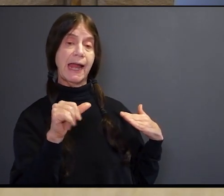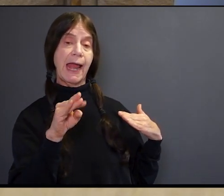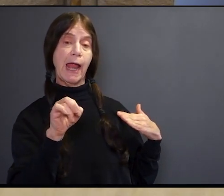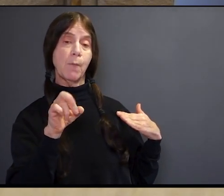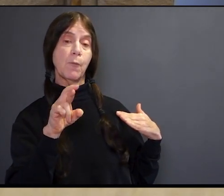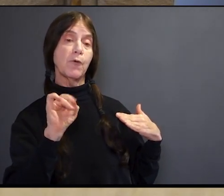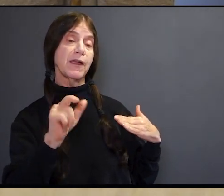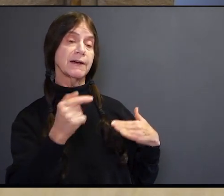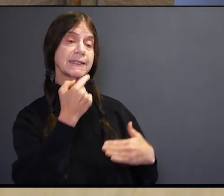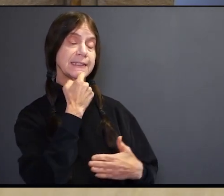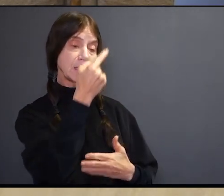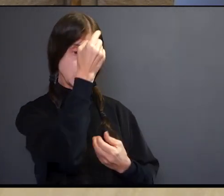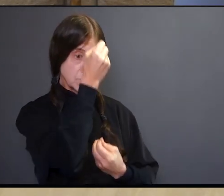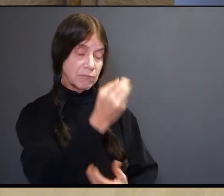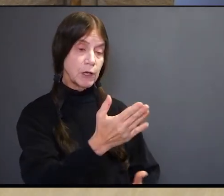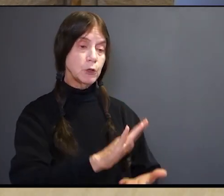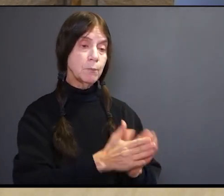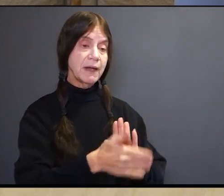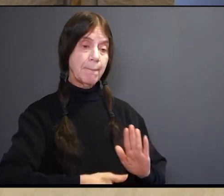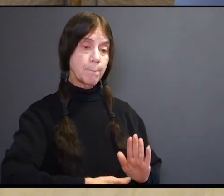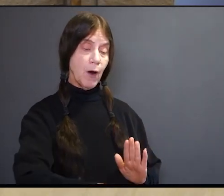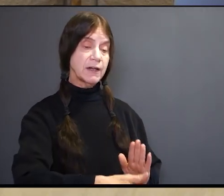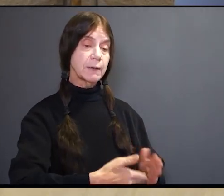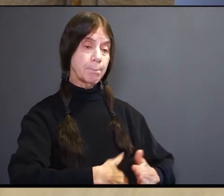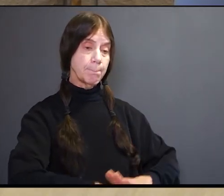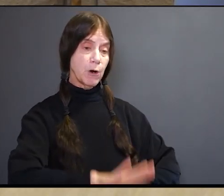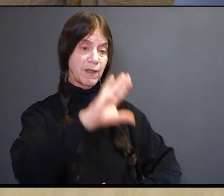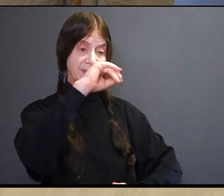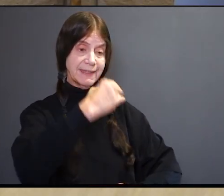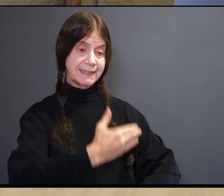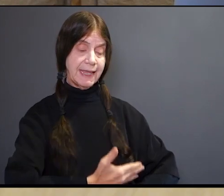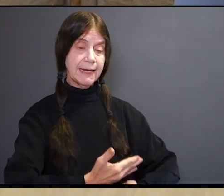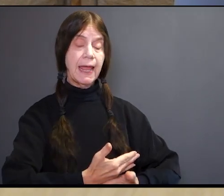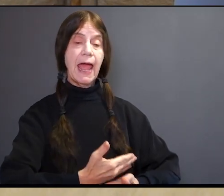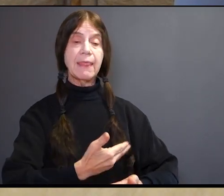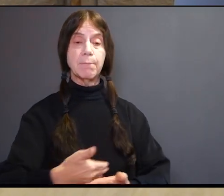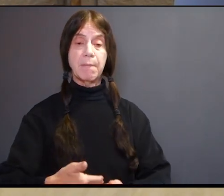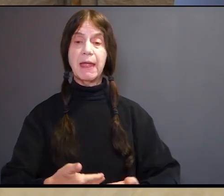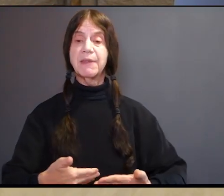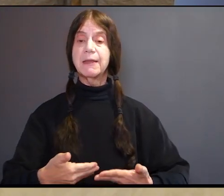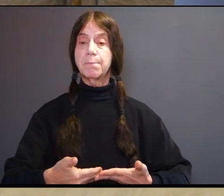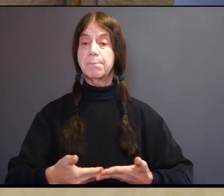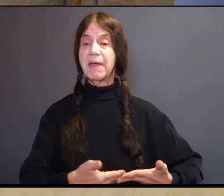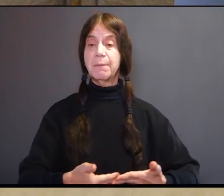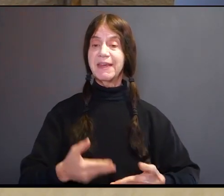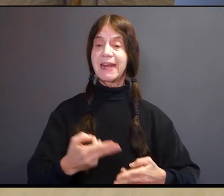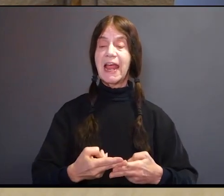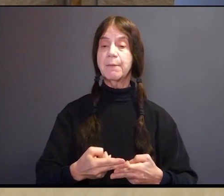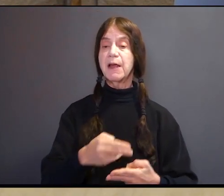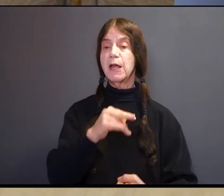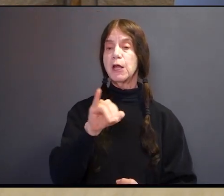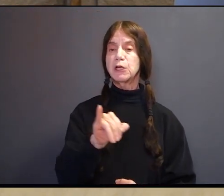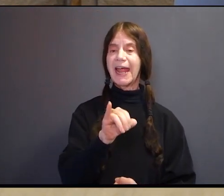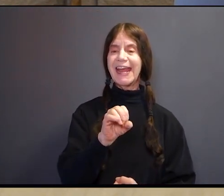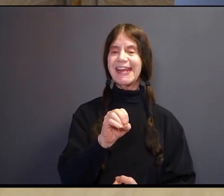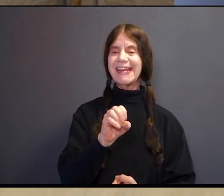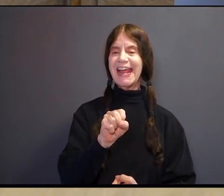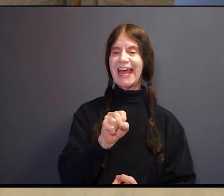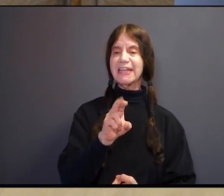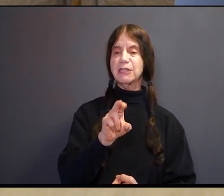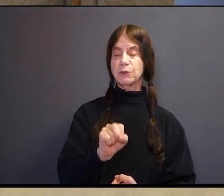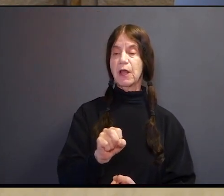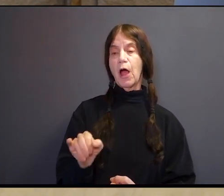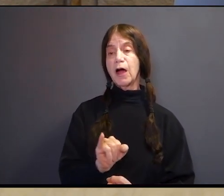child and give birth to a son, and you are to give him the name Jesus. So also